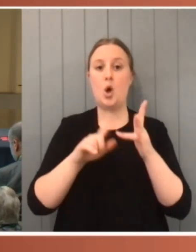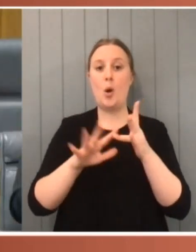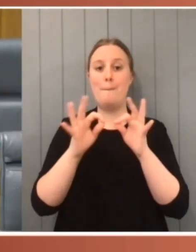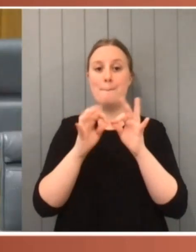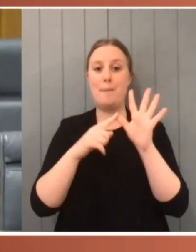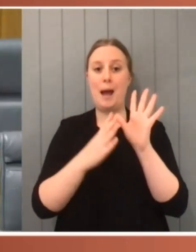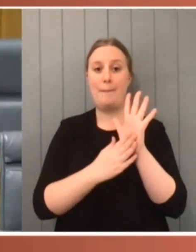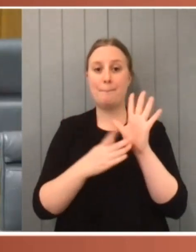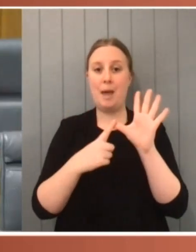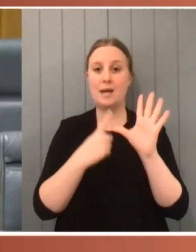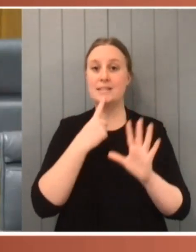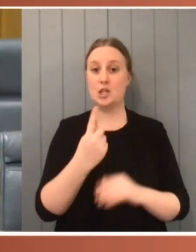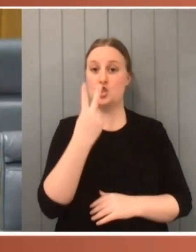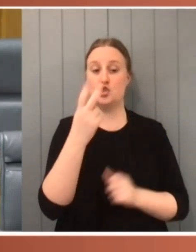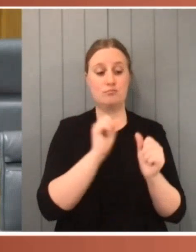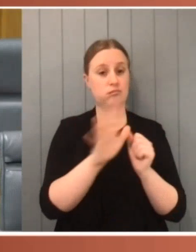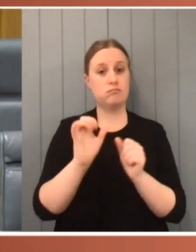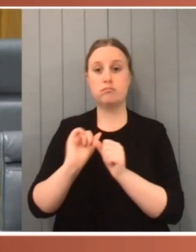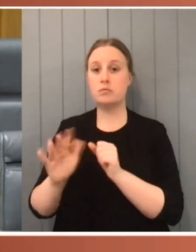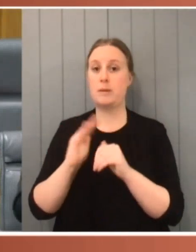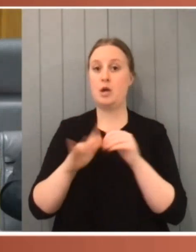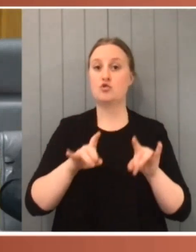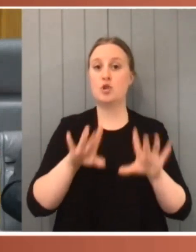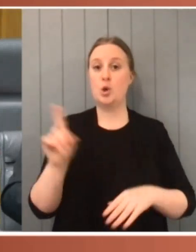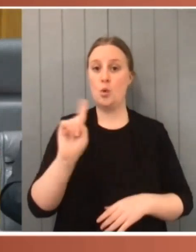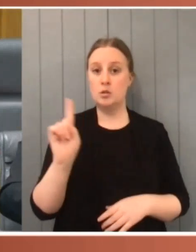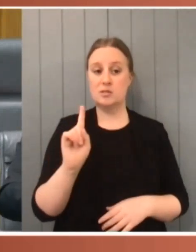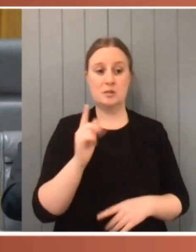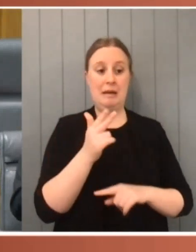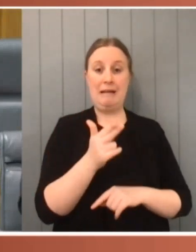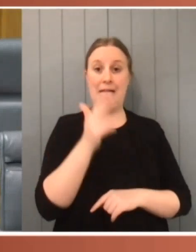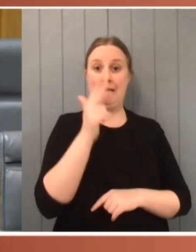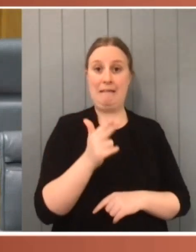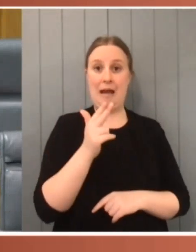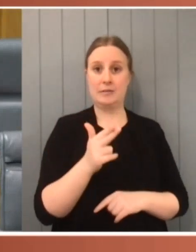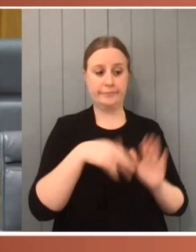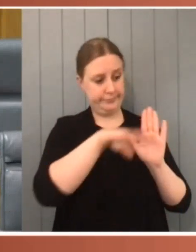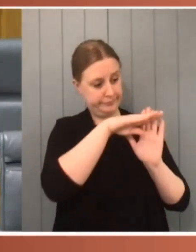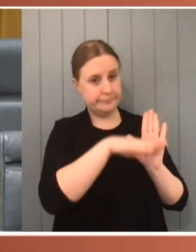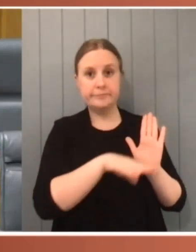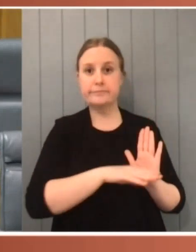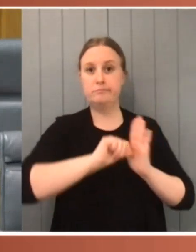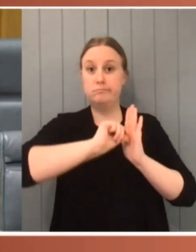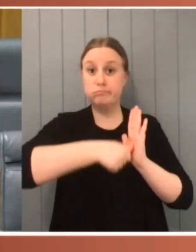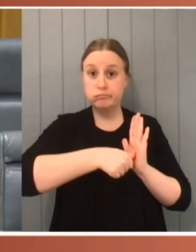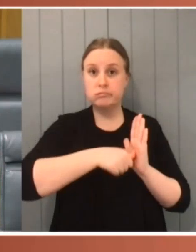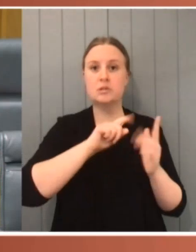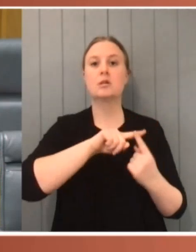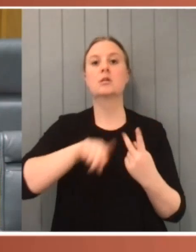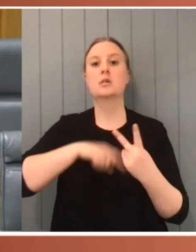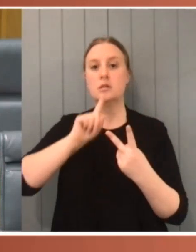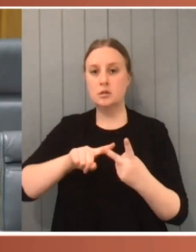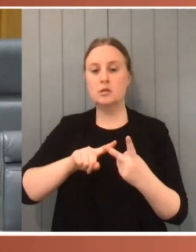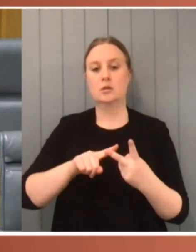gun control and compulsory voting. But it's unthinkable, I think, in the United States, because it's very powerful